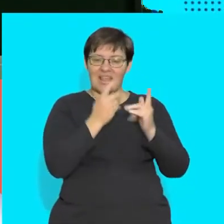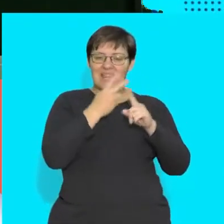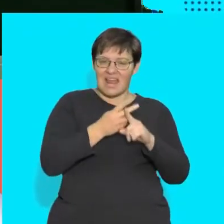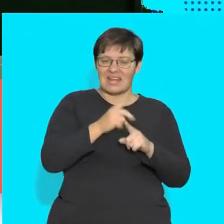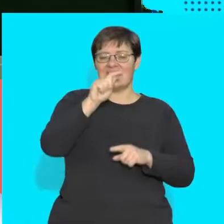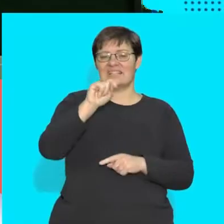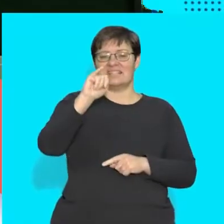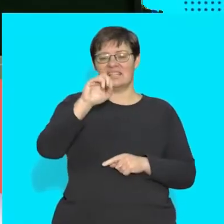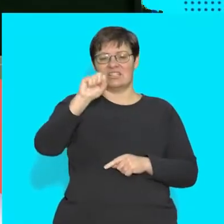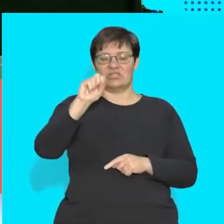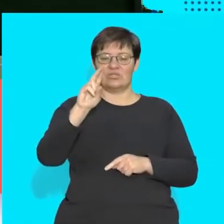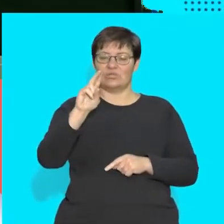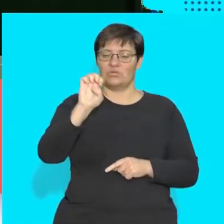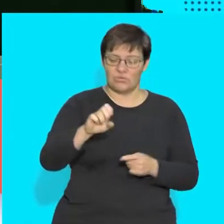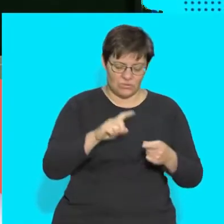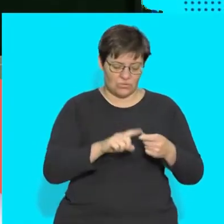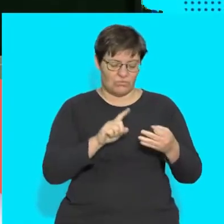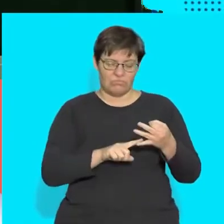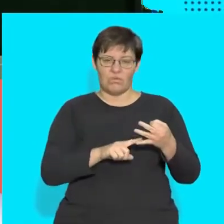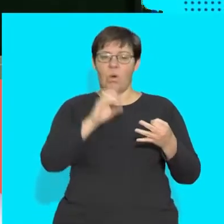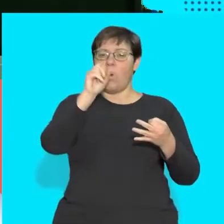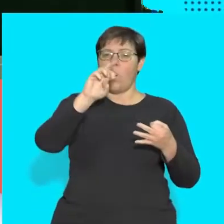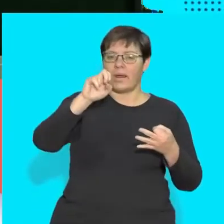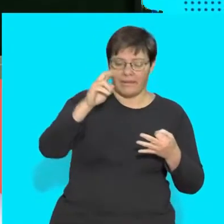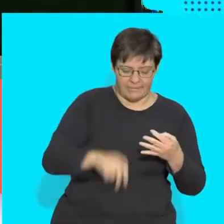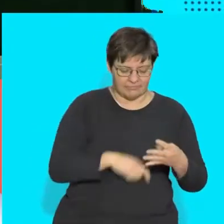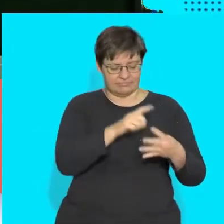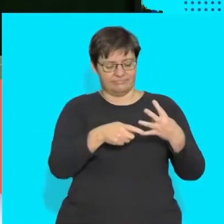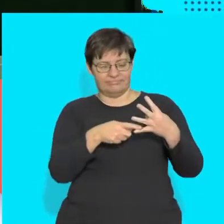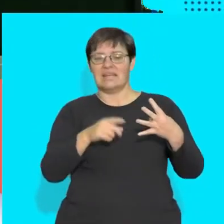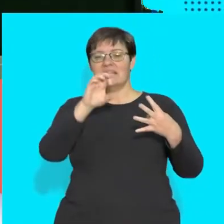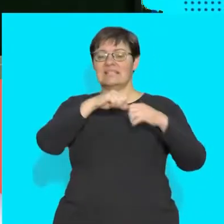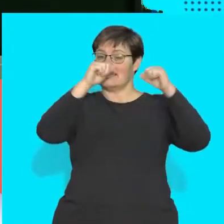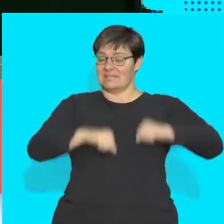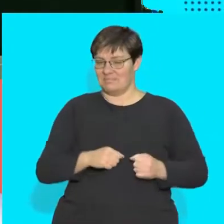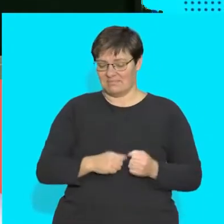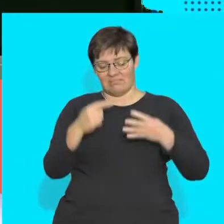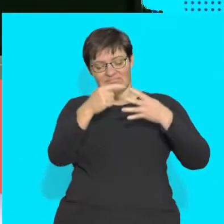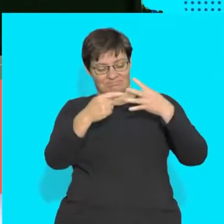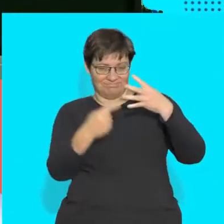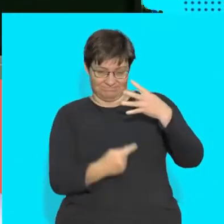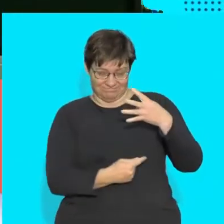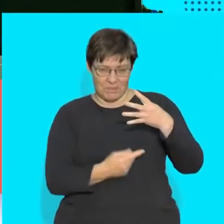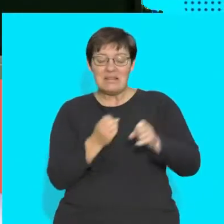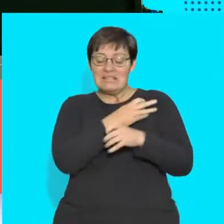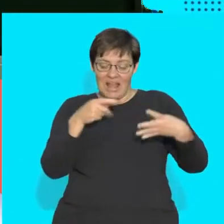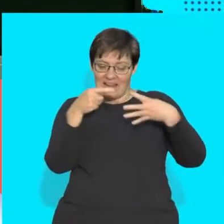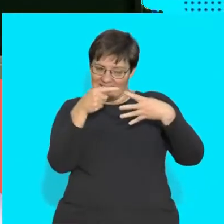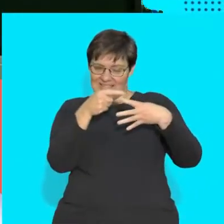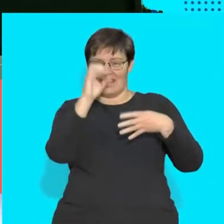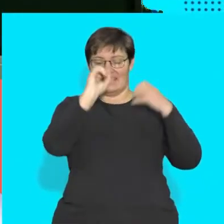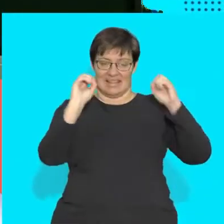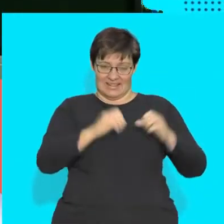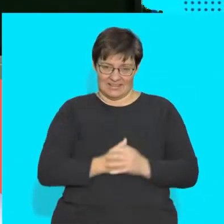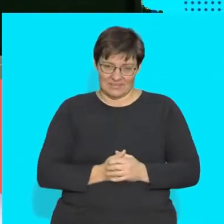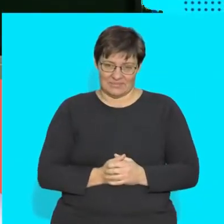is a tissue, what is an organ, what is a system. So today we're going to lay down the foundation of a lot of work that we're going to